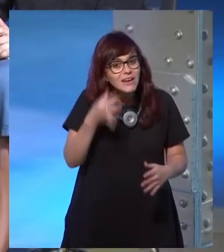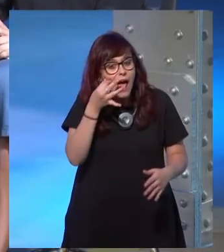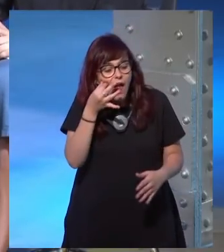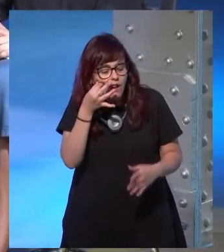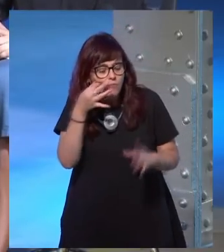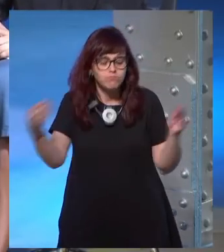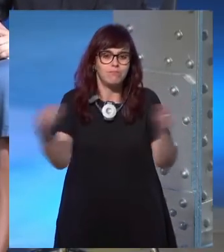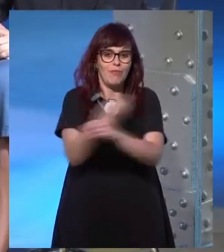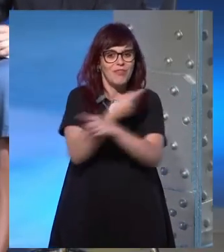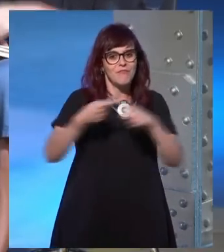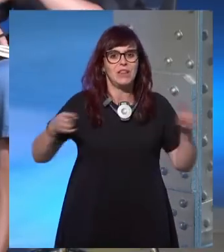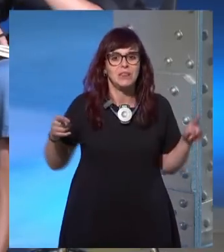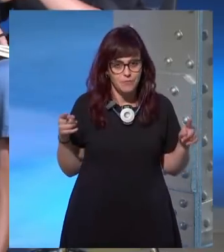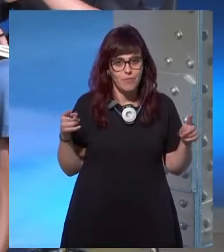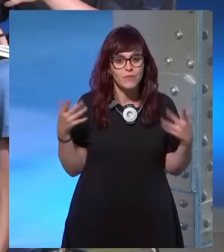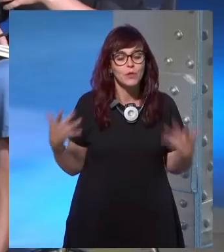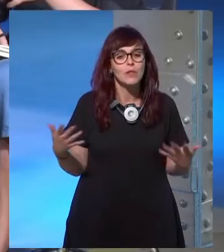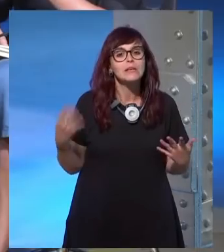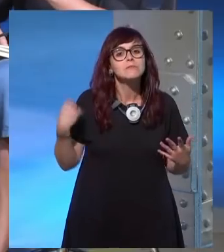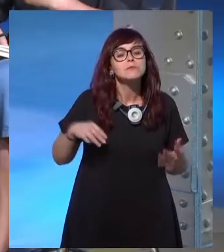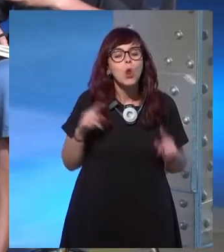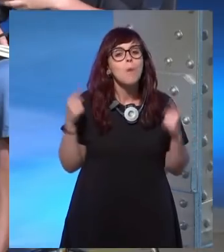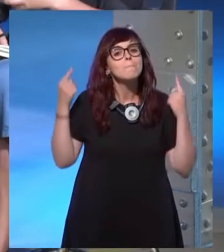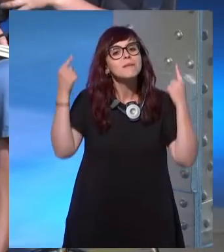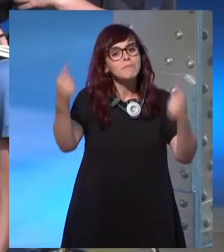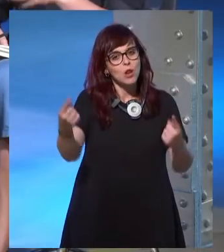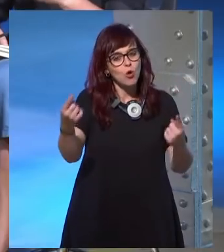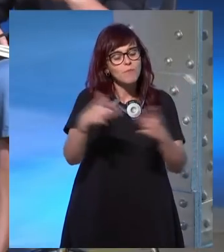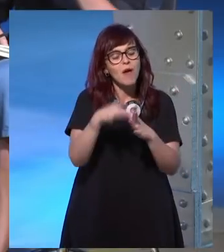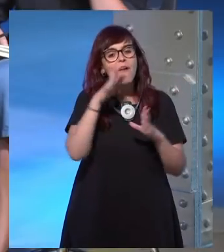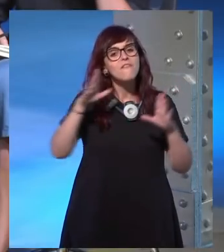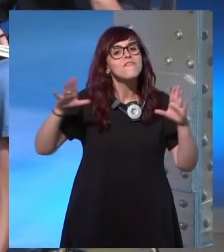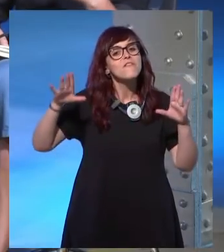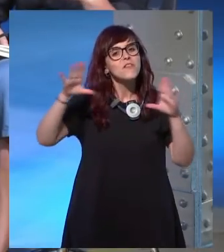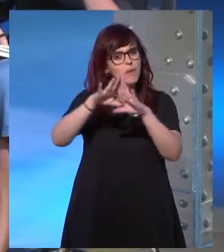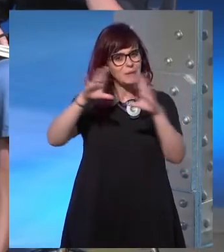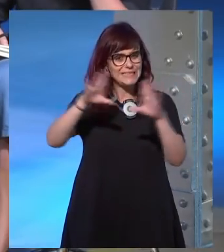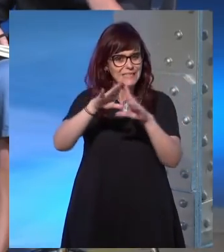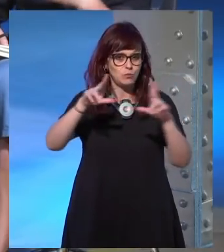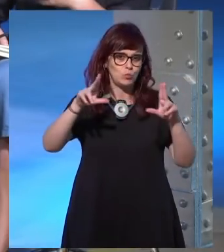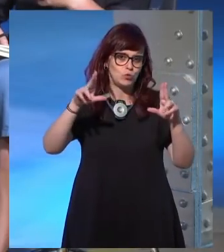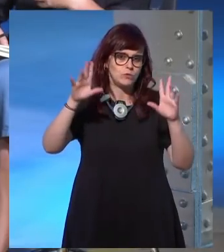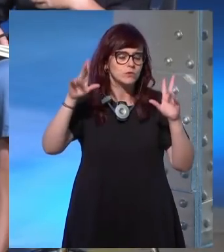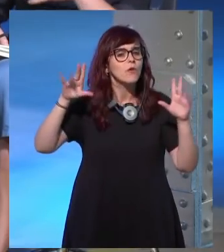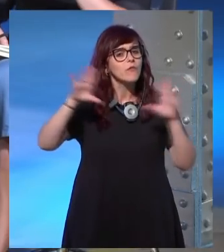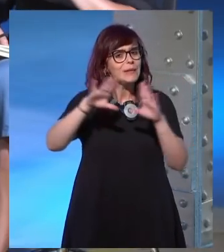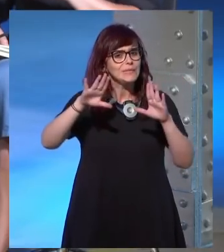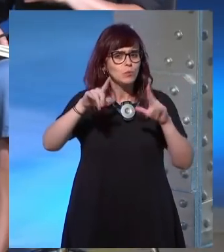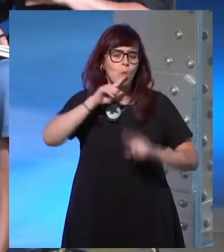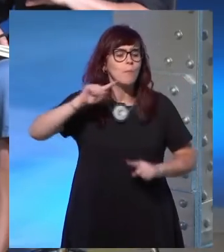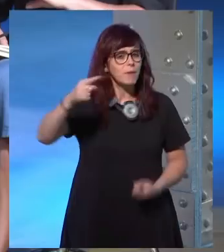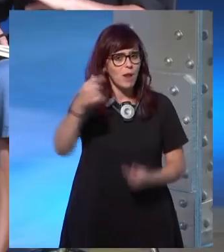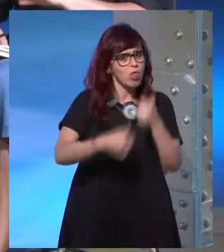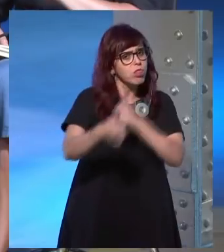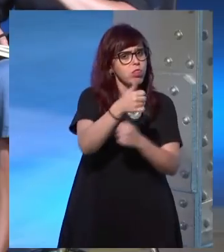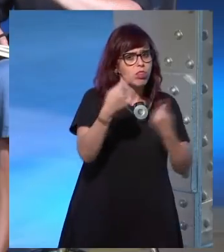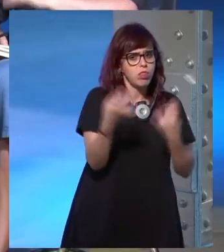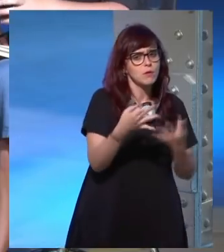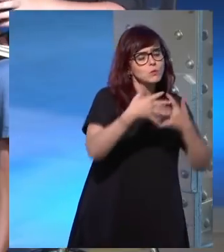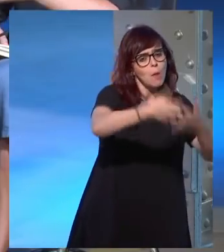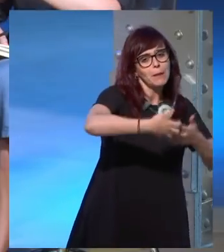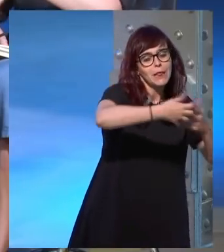still seeing, and that does not really fit reality. And the first battle, I think that feminism needs